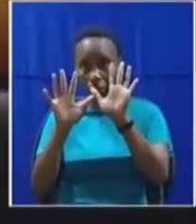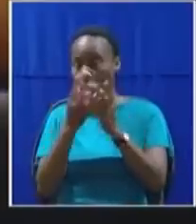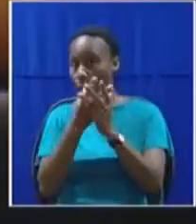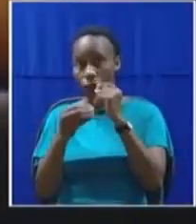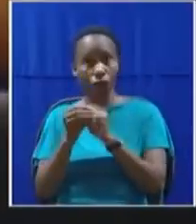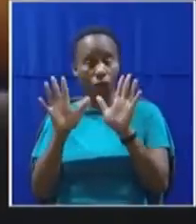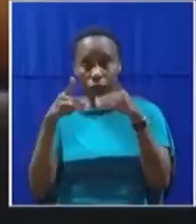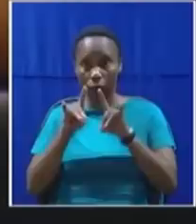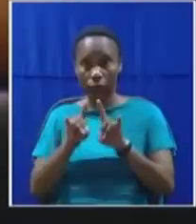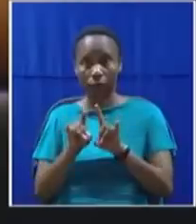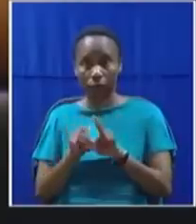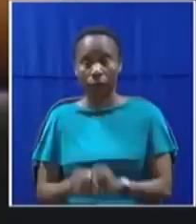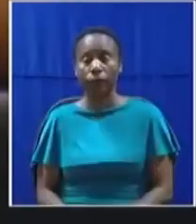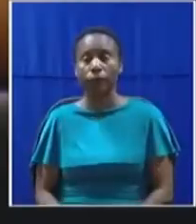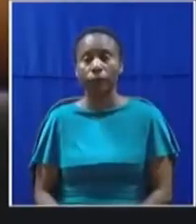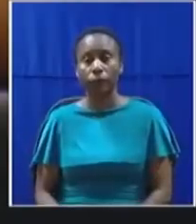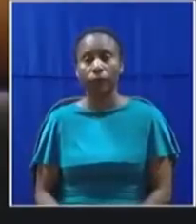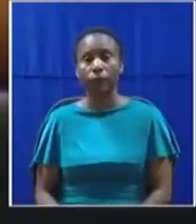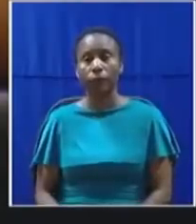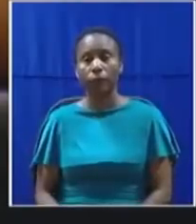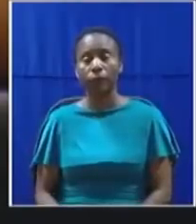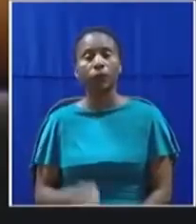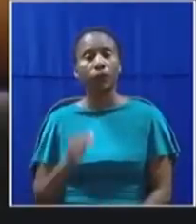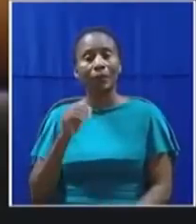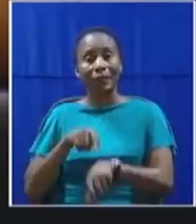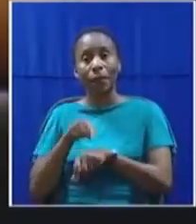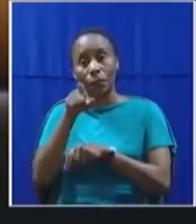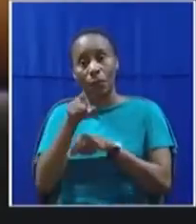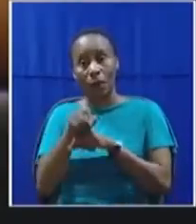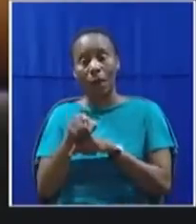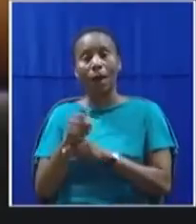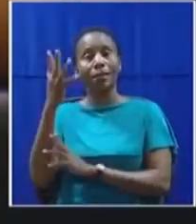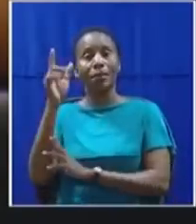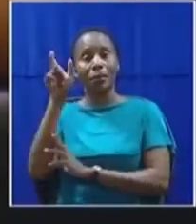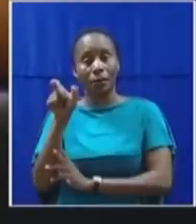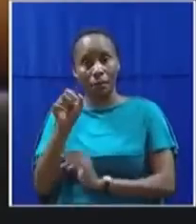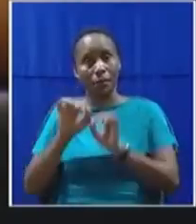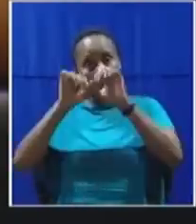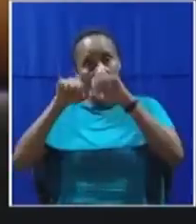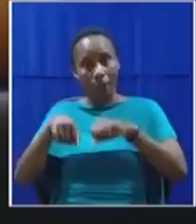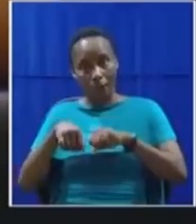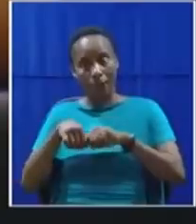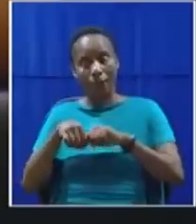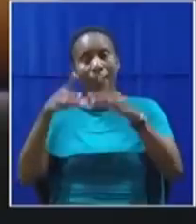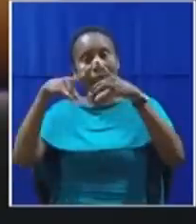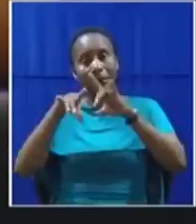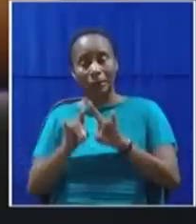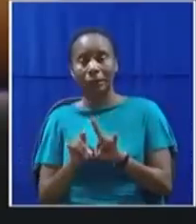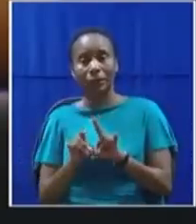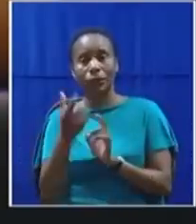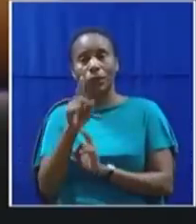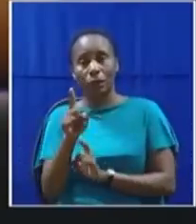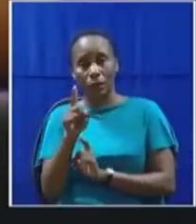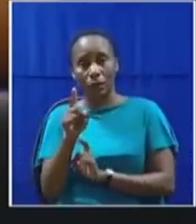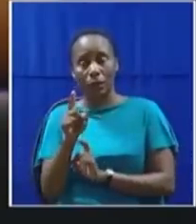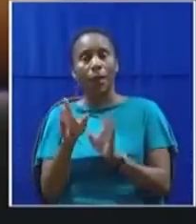withdrawal. Yes. When you are a speaker, allow the chair to actually direct the